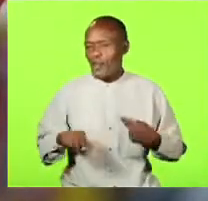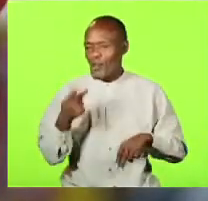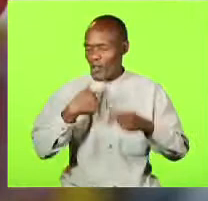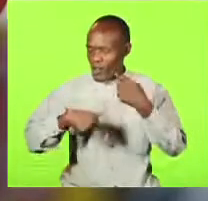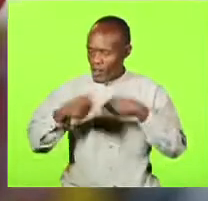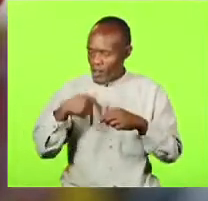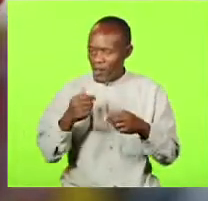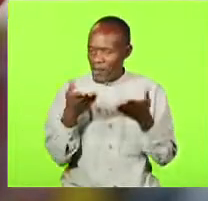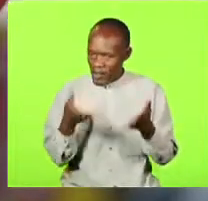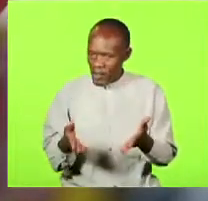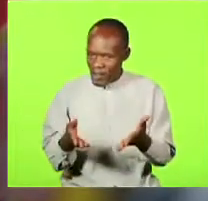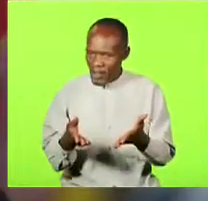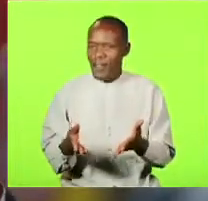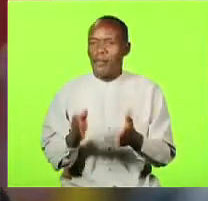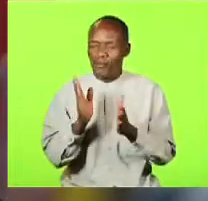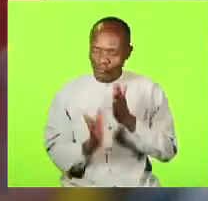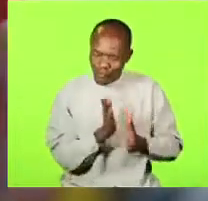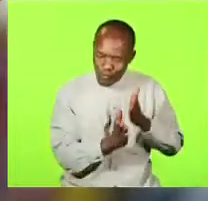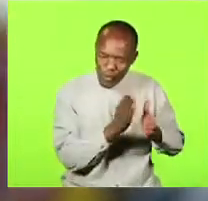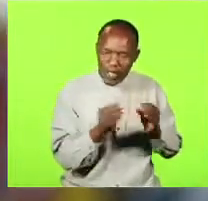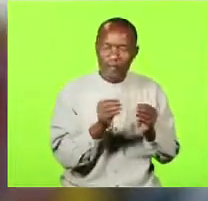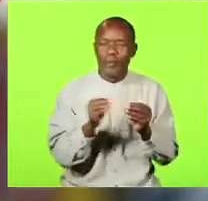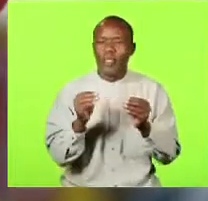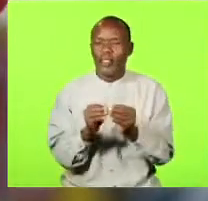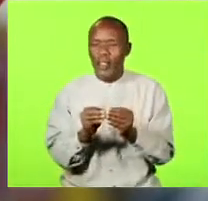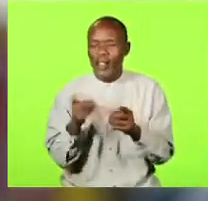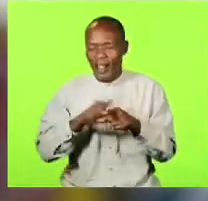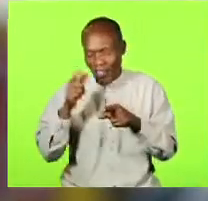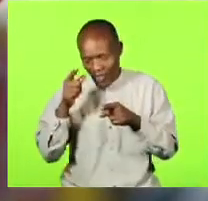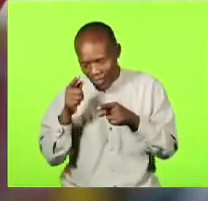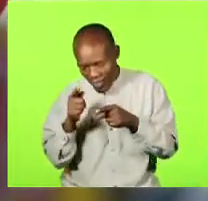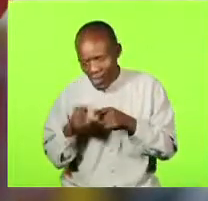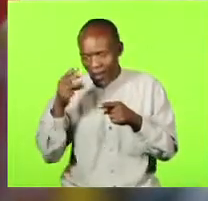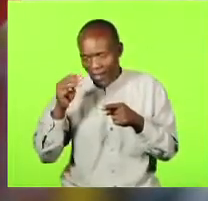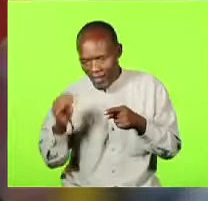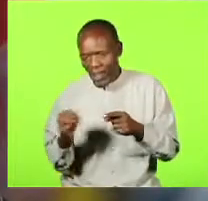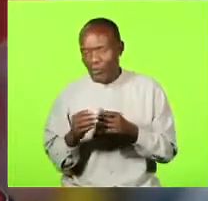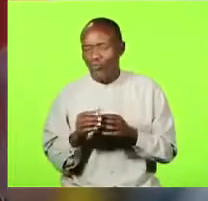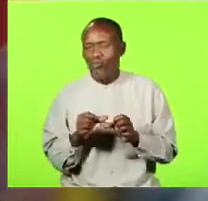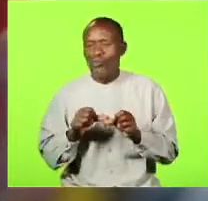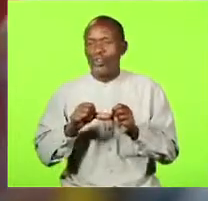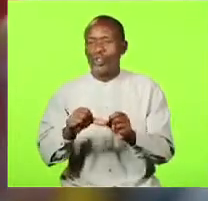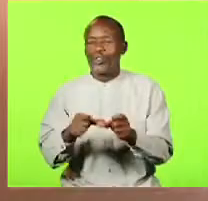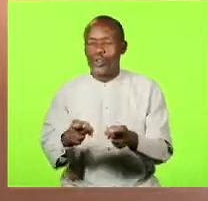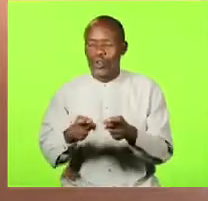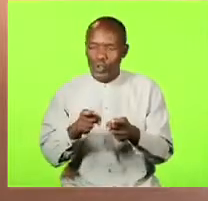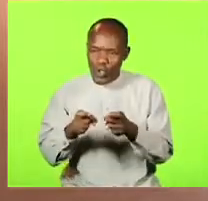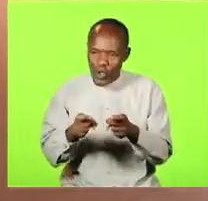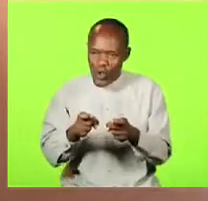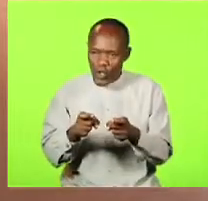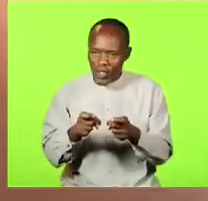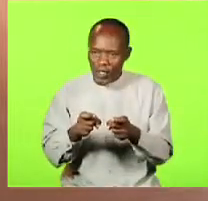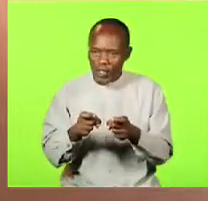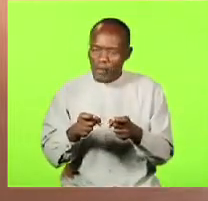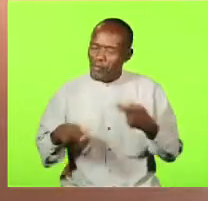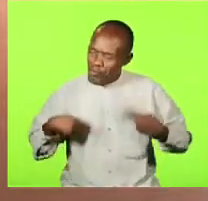convenience of these programs. They are the ones who set the agenda, are the ones who set the tone and they are the ones who lead the processes on the ground. We have